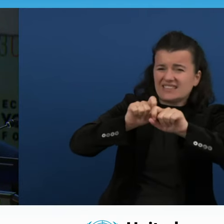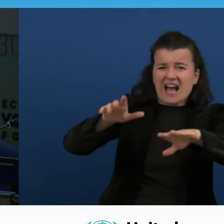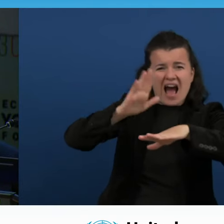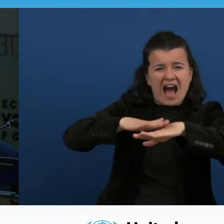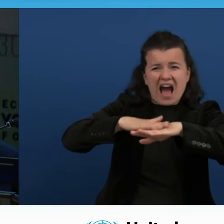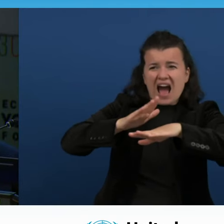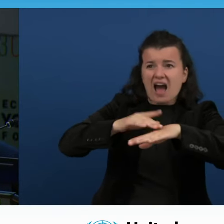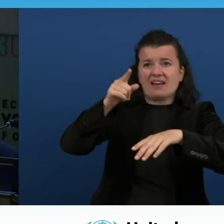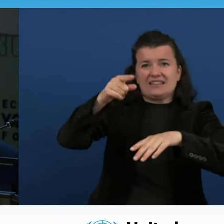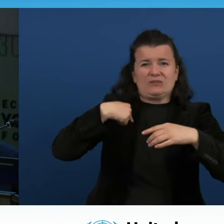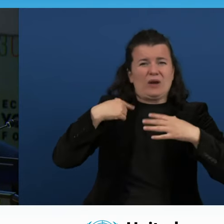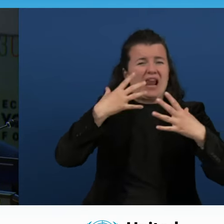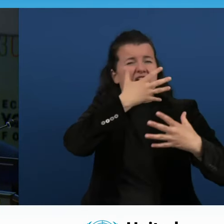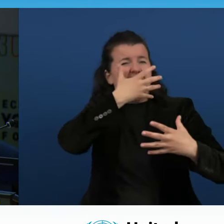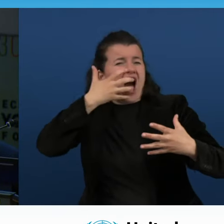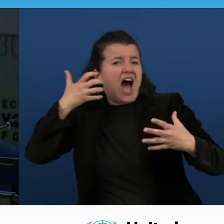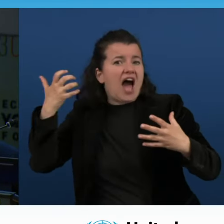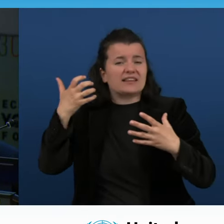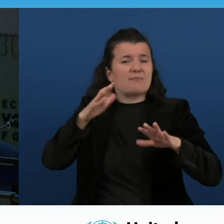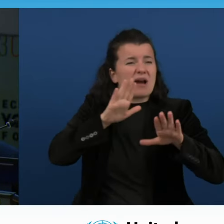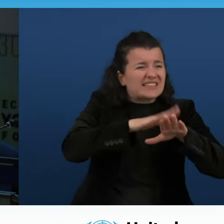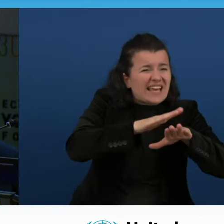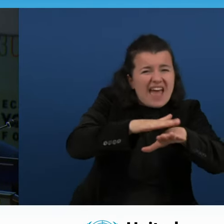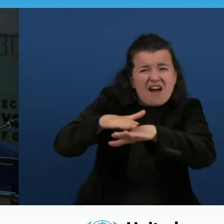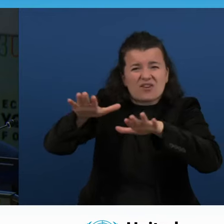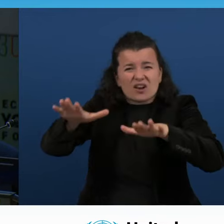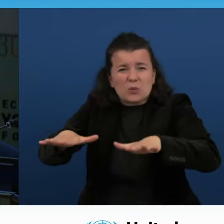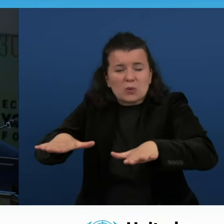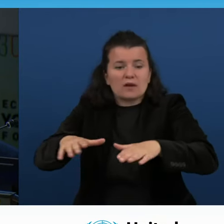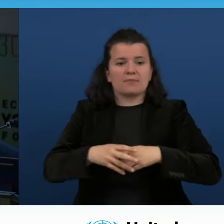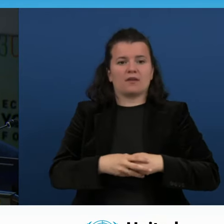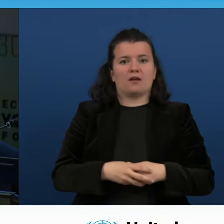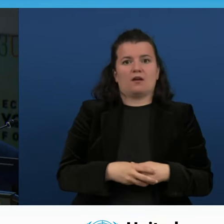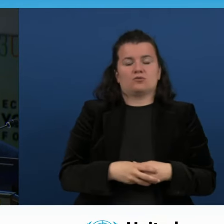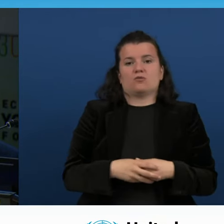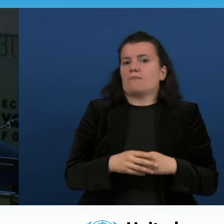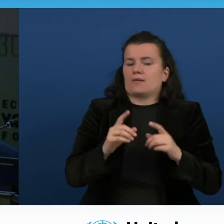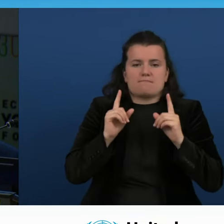also awareness raising among communities on